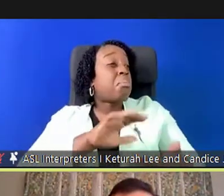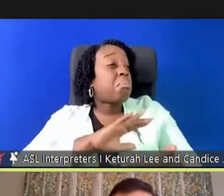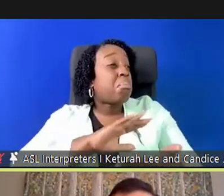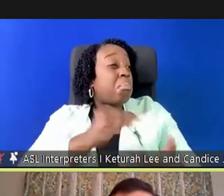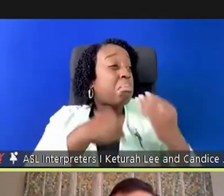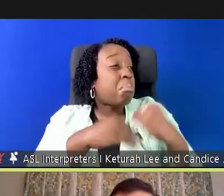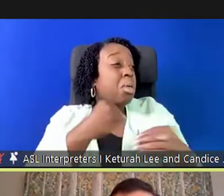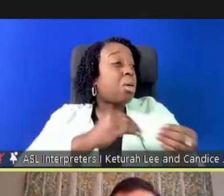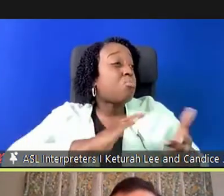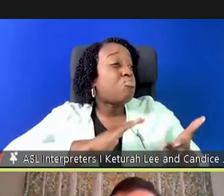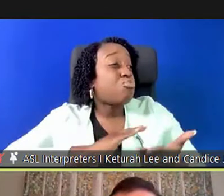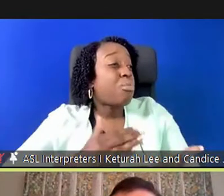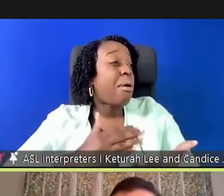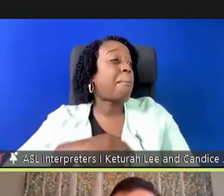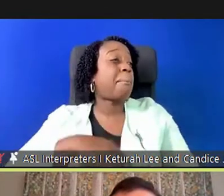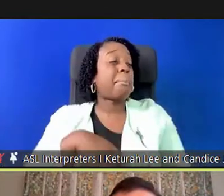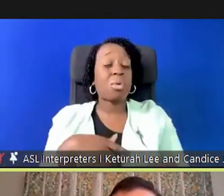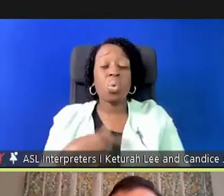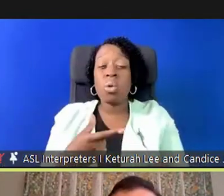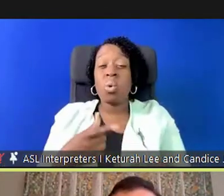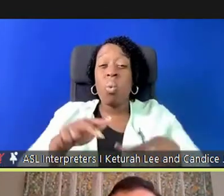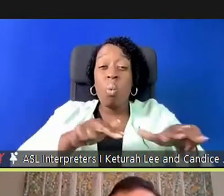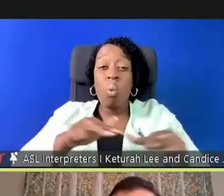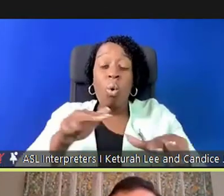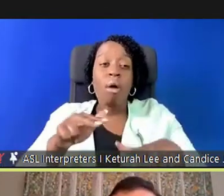hearing impairment.